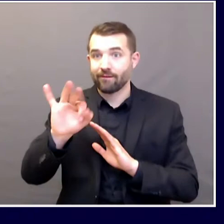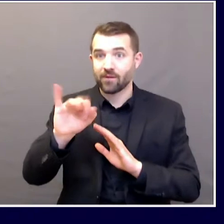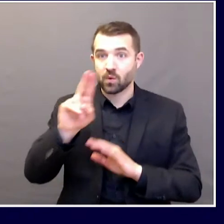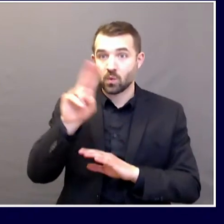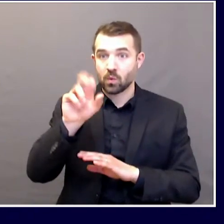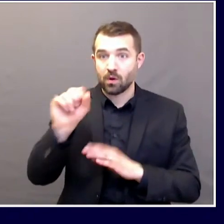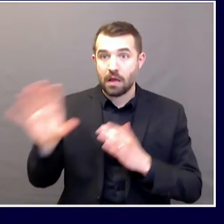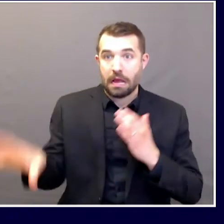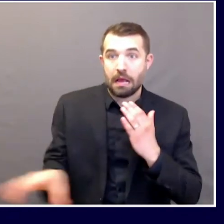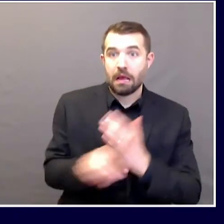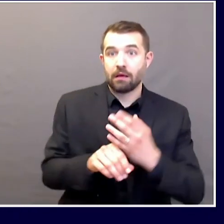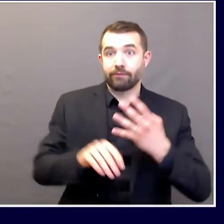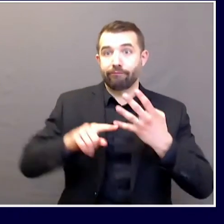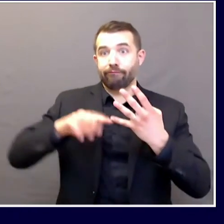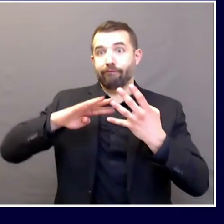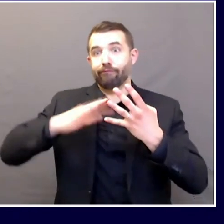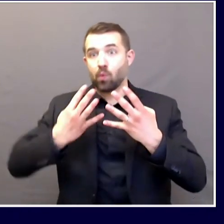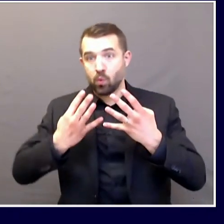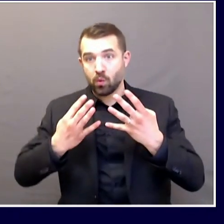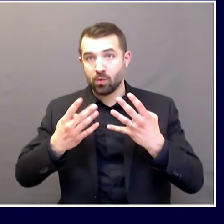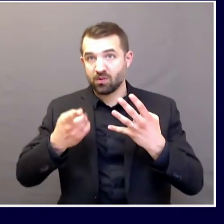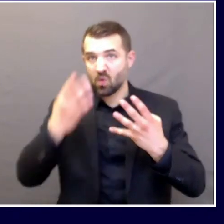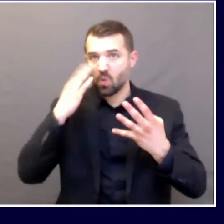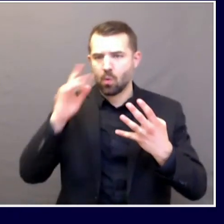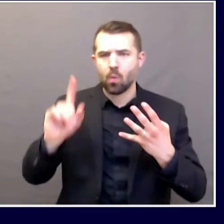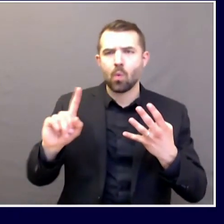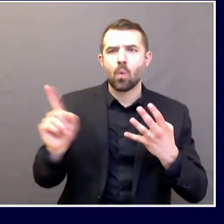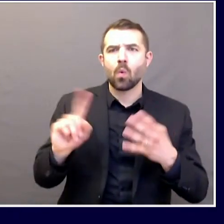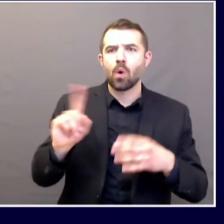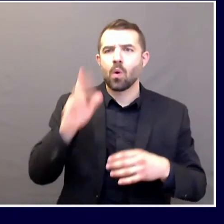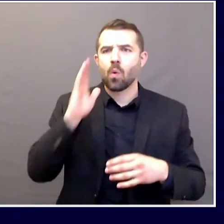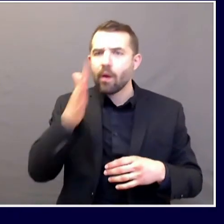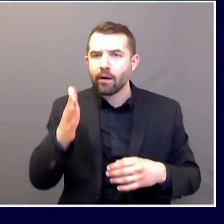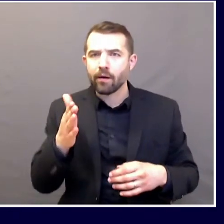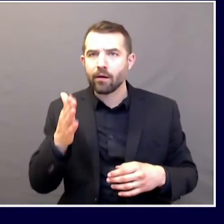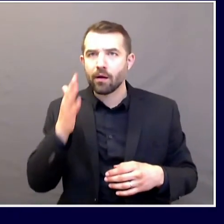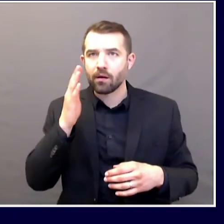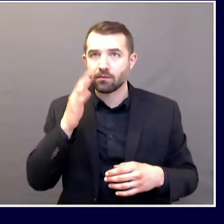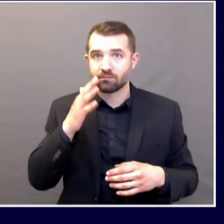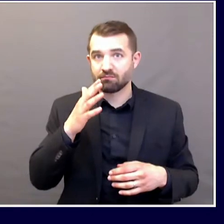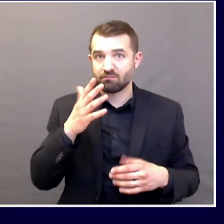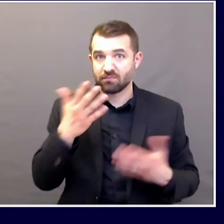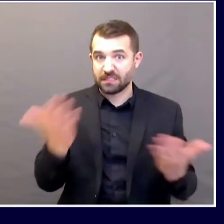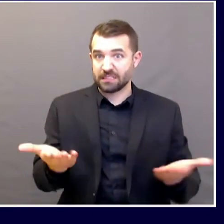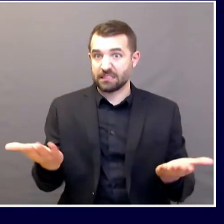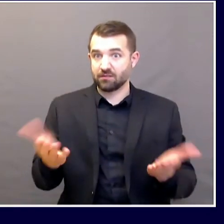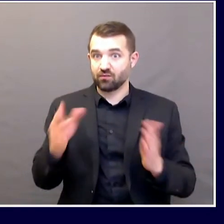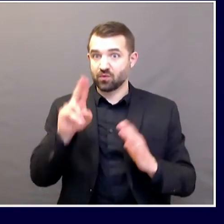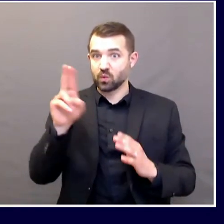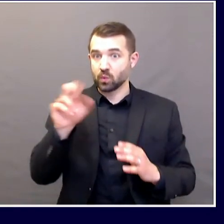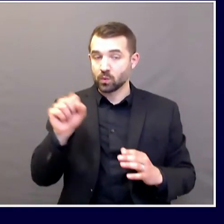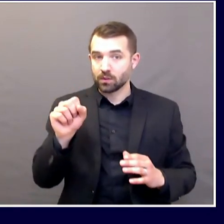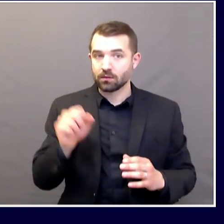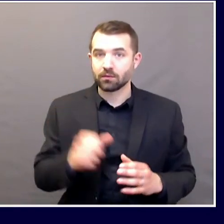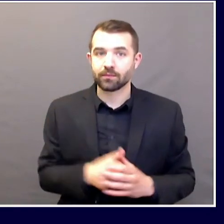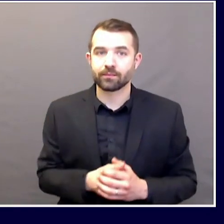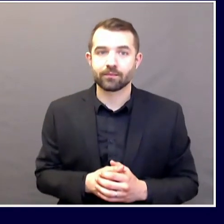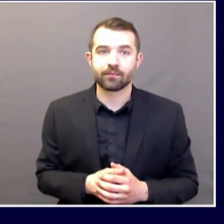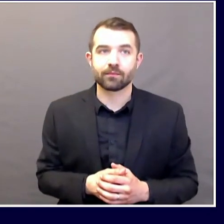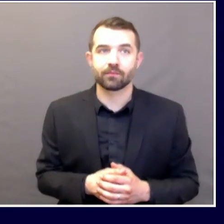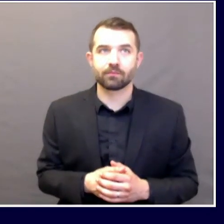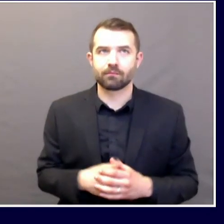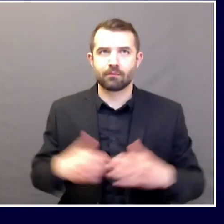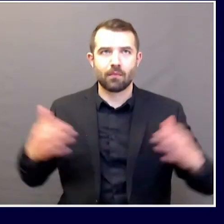Yep. Brian, let me start with the very important point, which is that vaccine has not been authorized in the United States. Indeed,